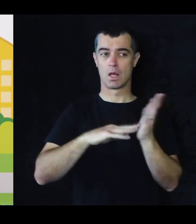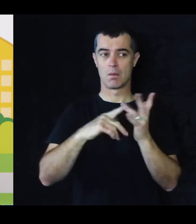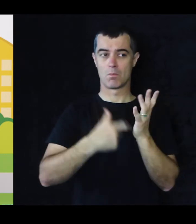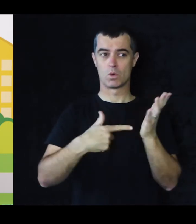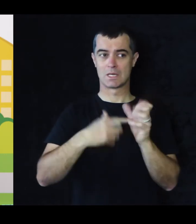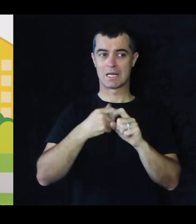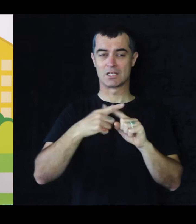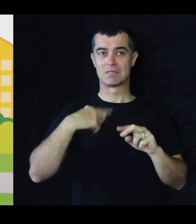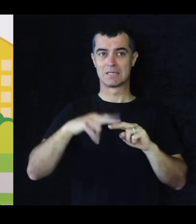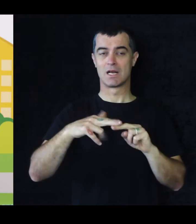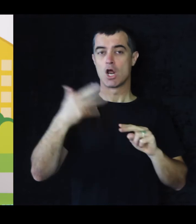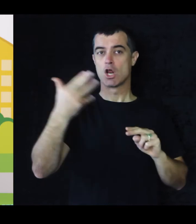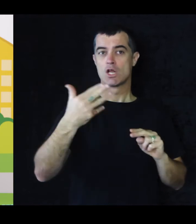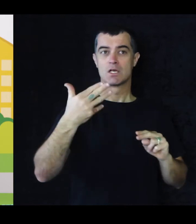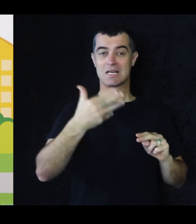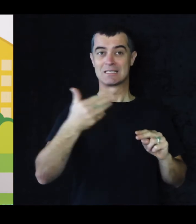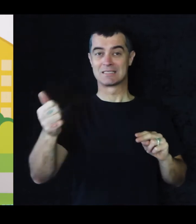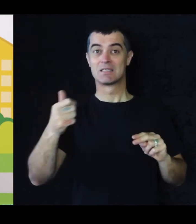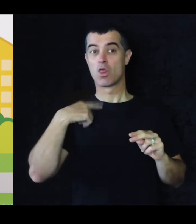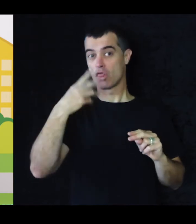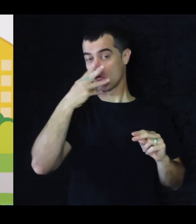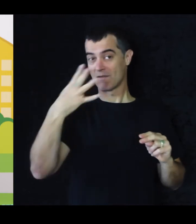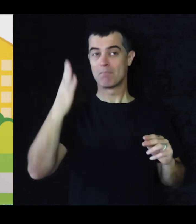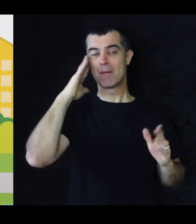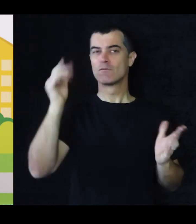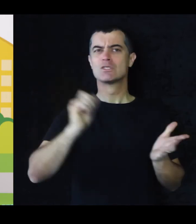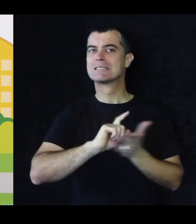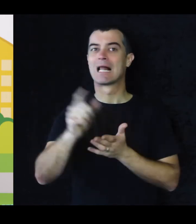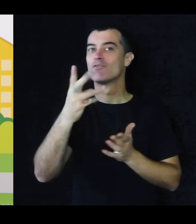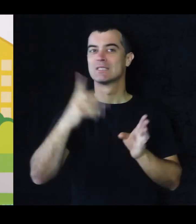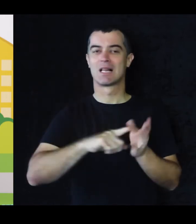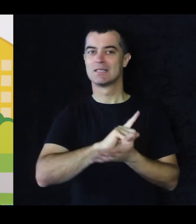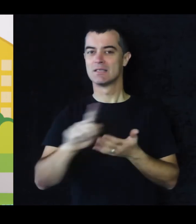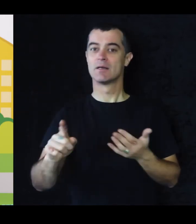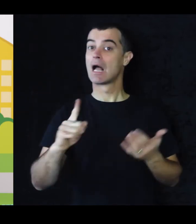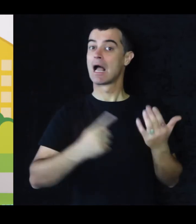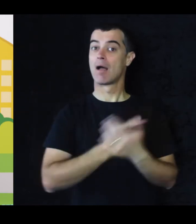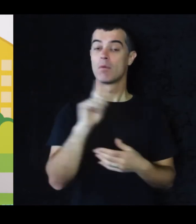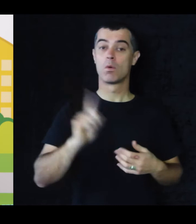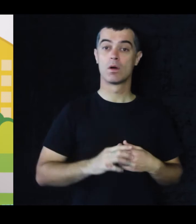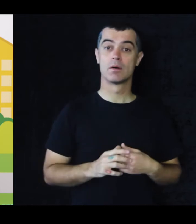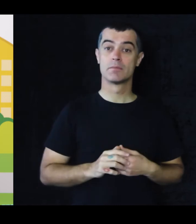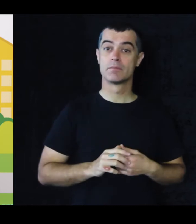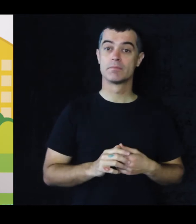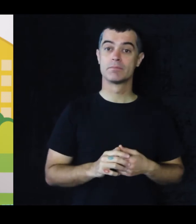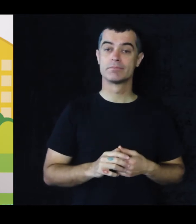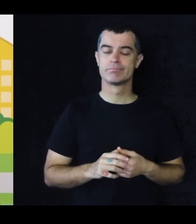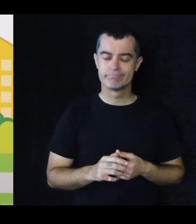my father died in 96 when I was 35, and within a few years, Mum had to sell the place. And what happened was,